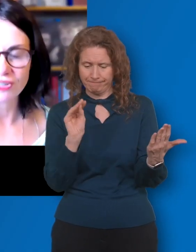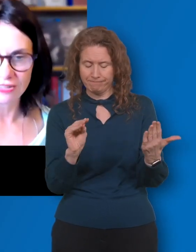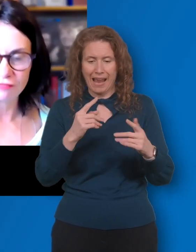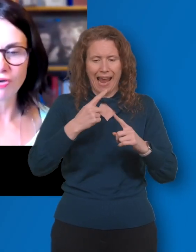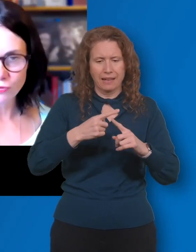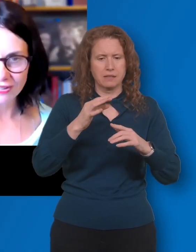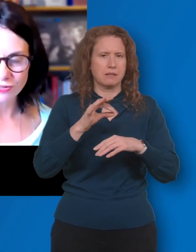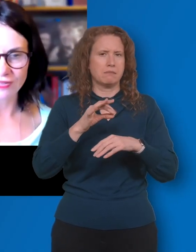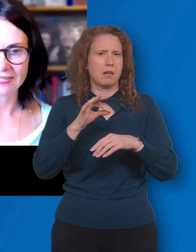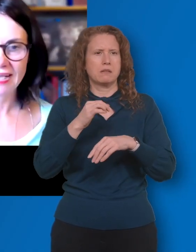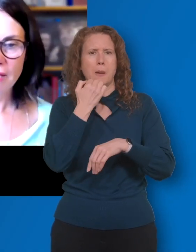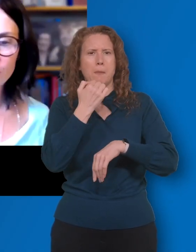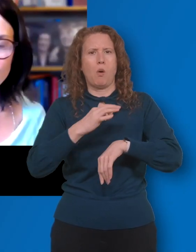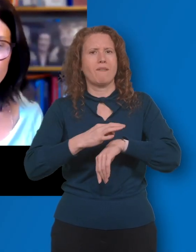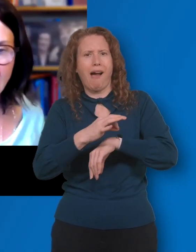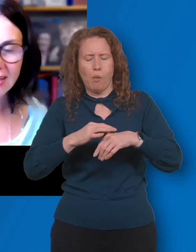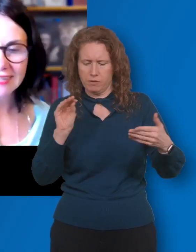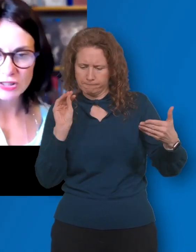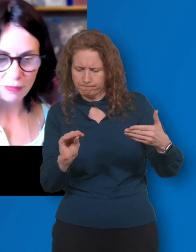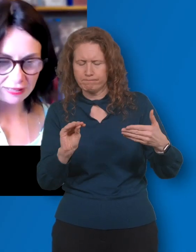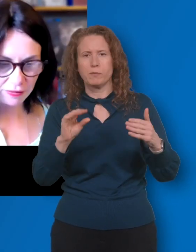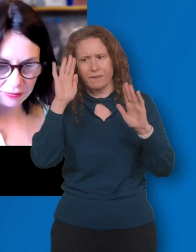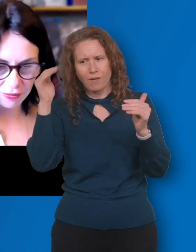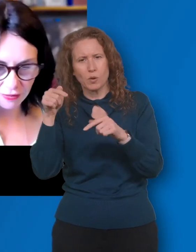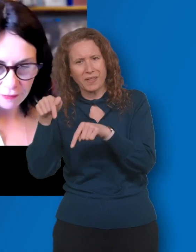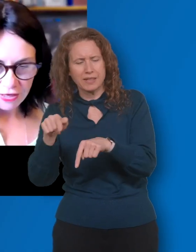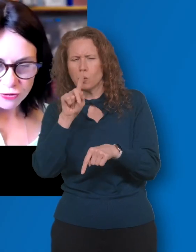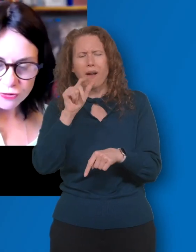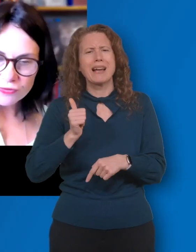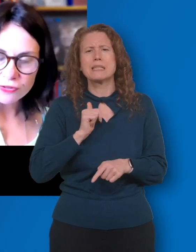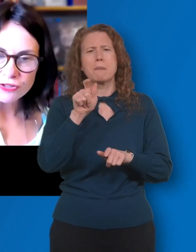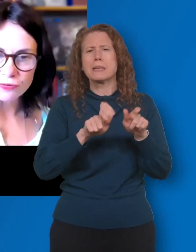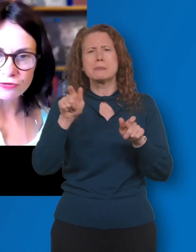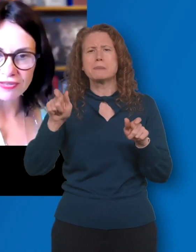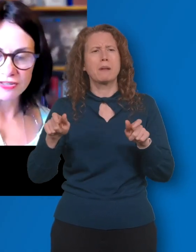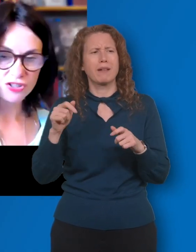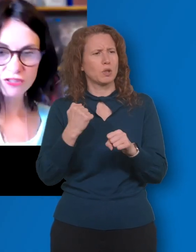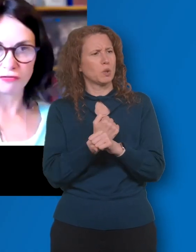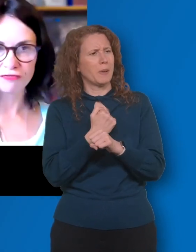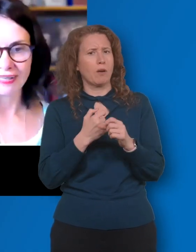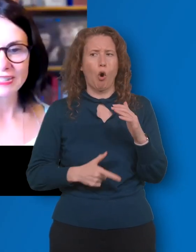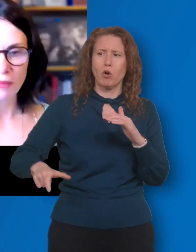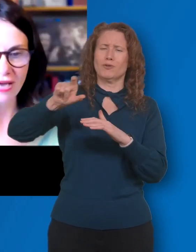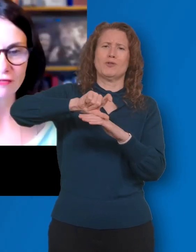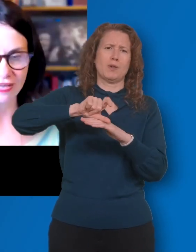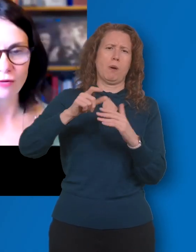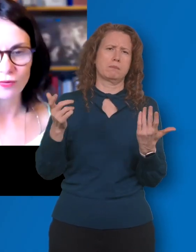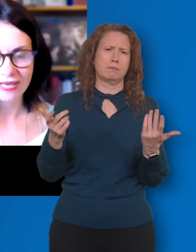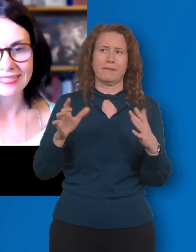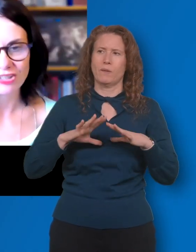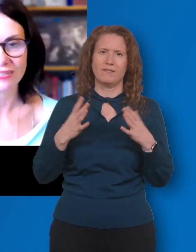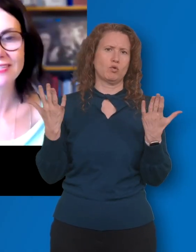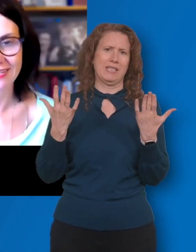you're actually devoting to this, because you can't expect people to do those sorts of things just for free as part of